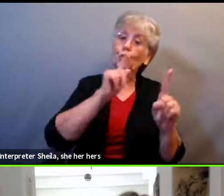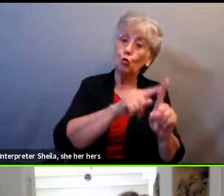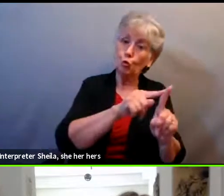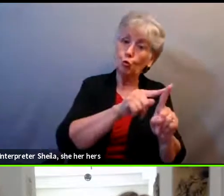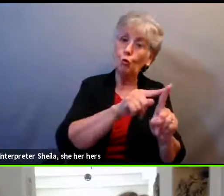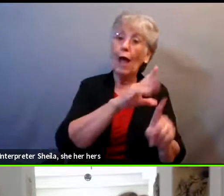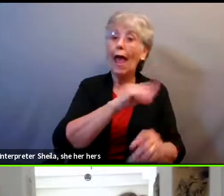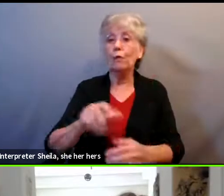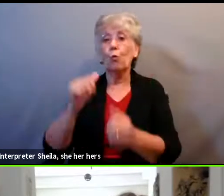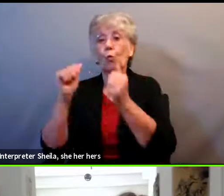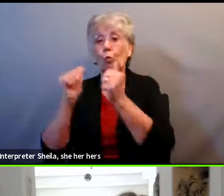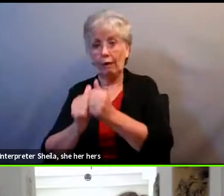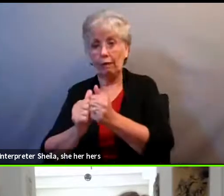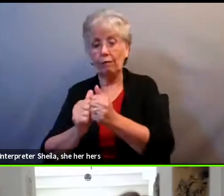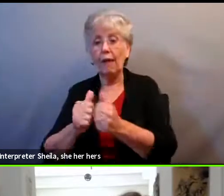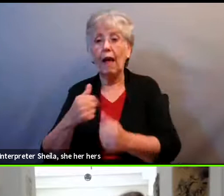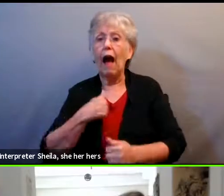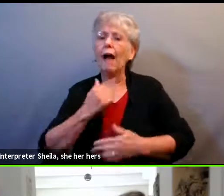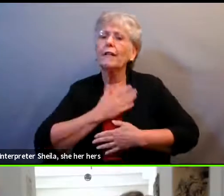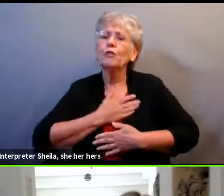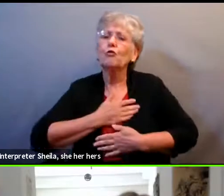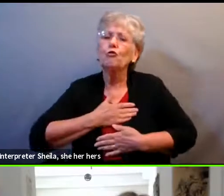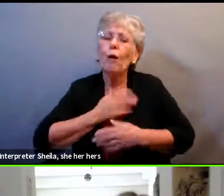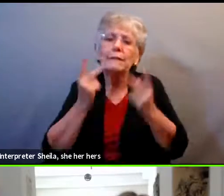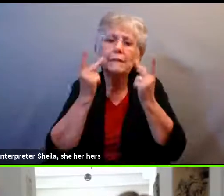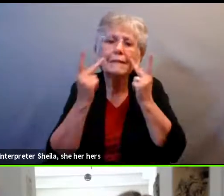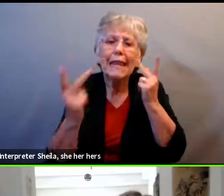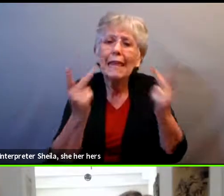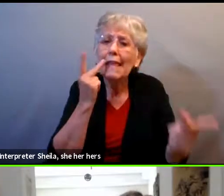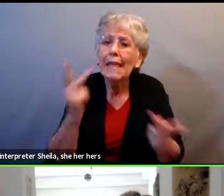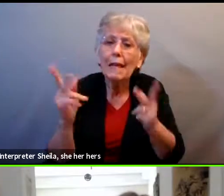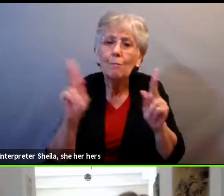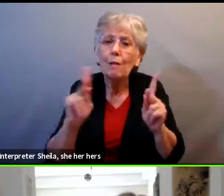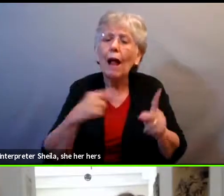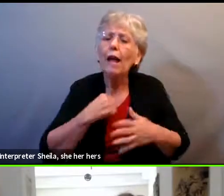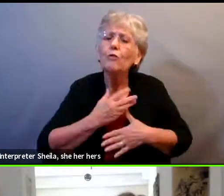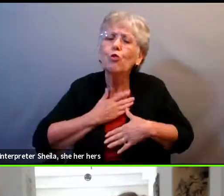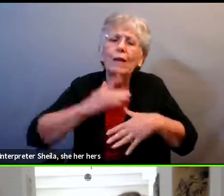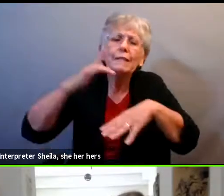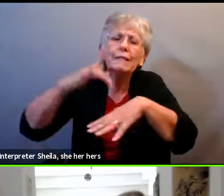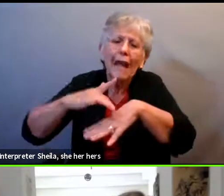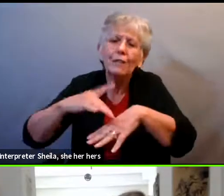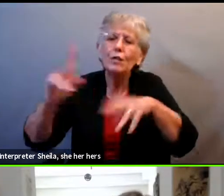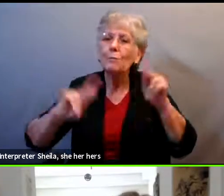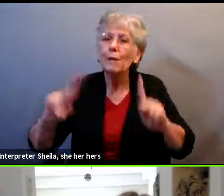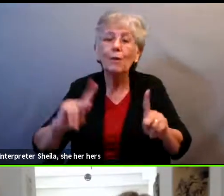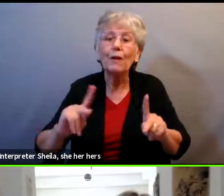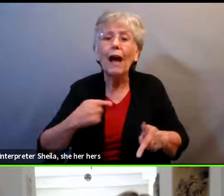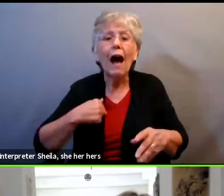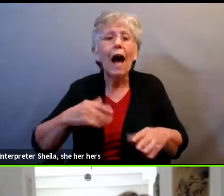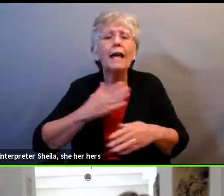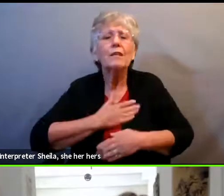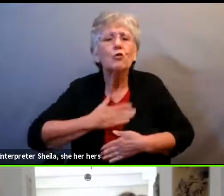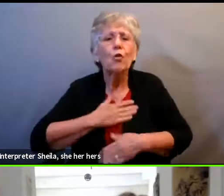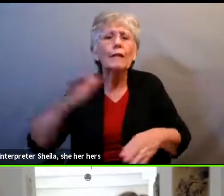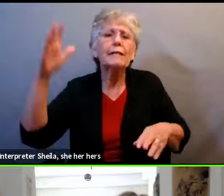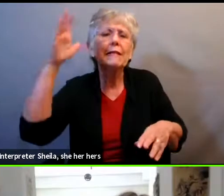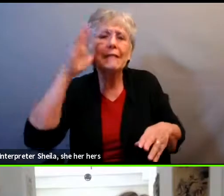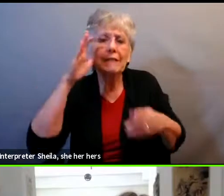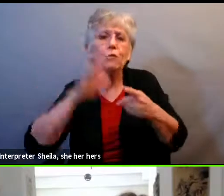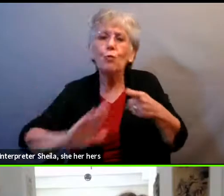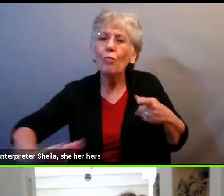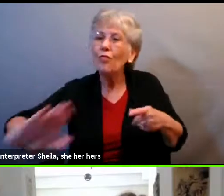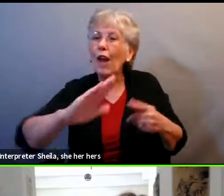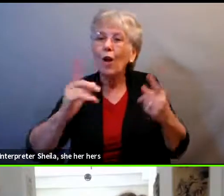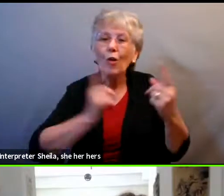really enjoy seeing people, being able to touch people, listening to their questions,